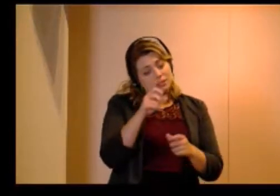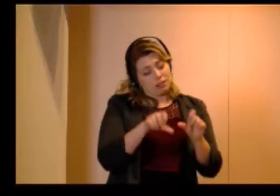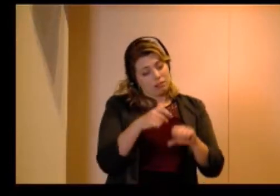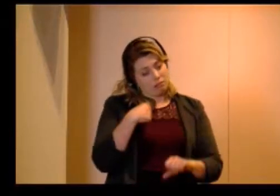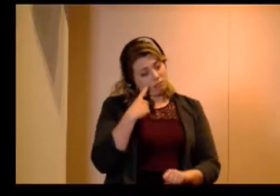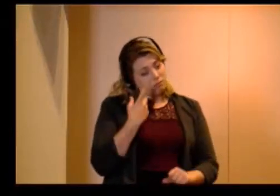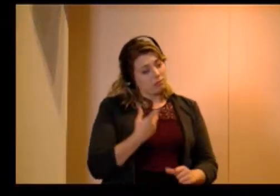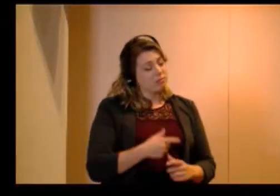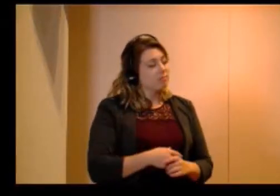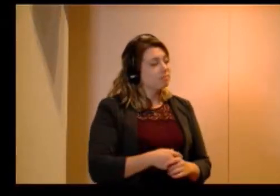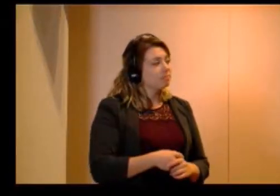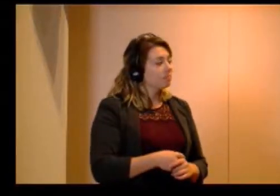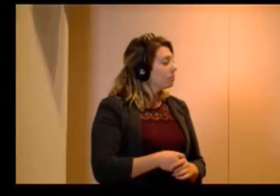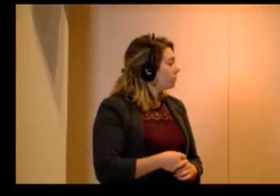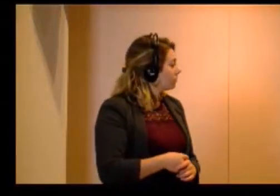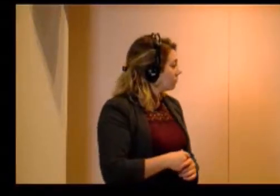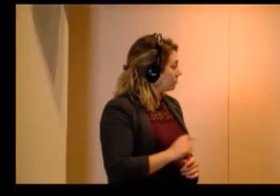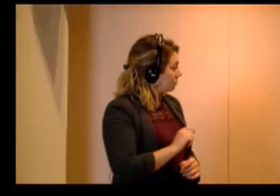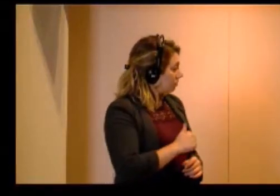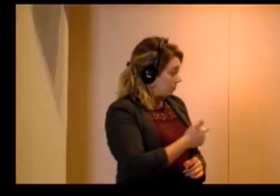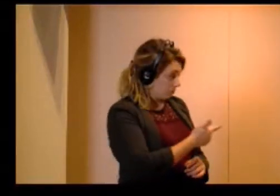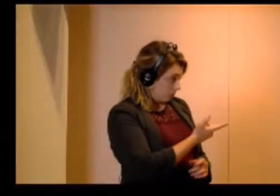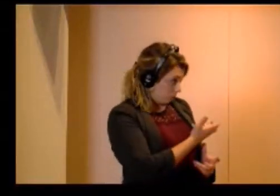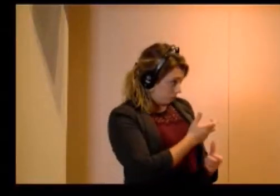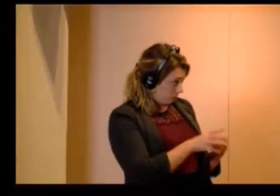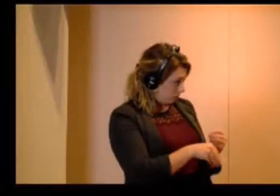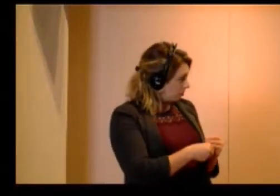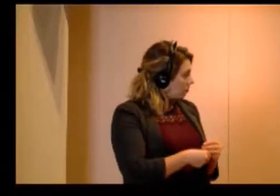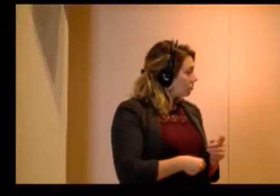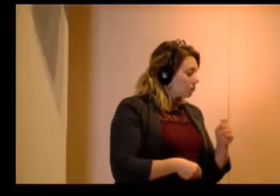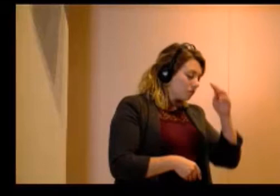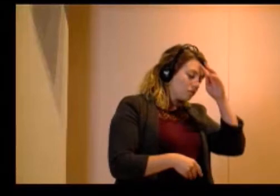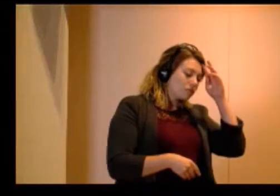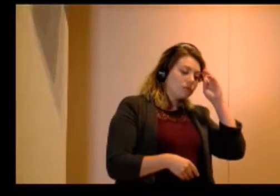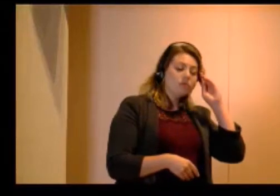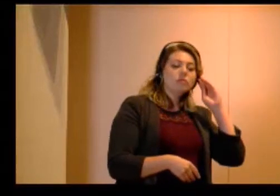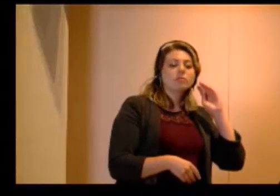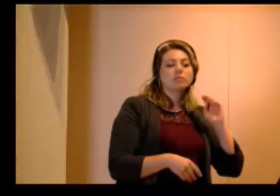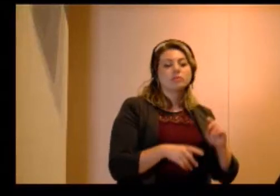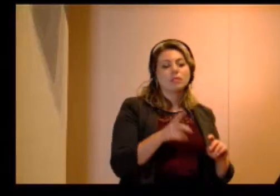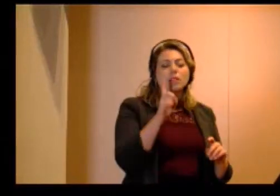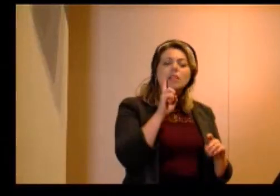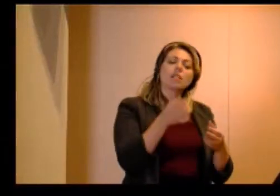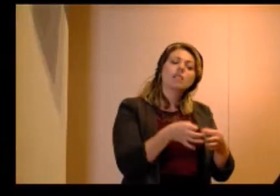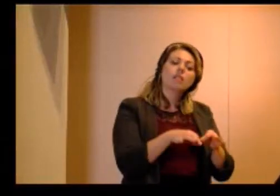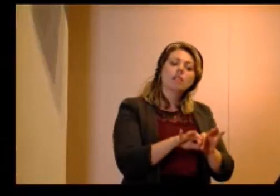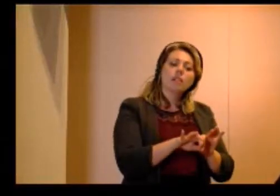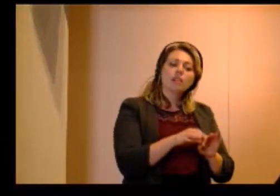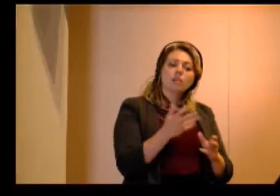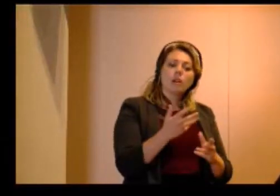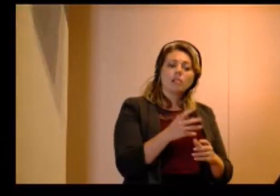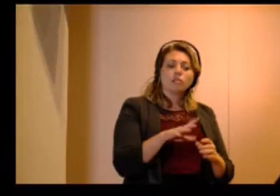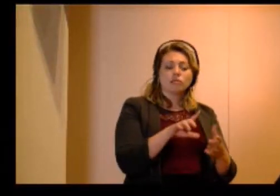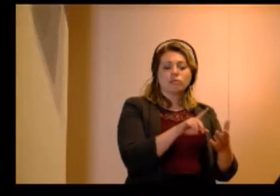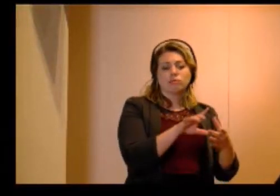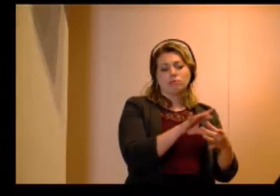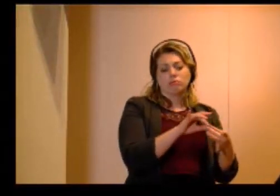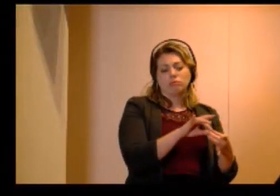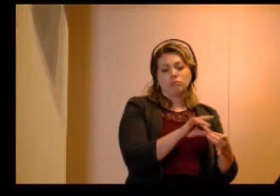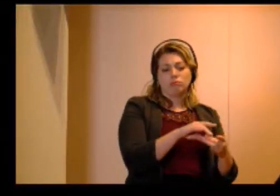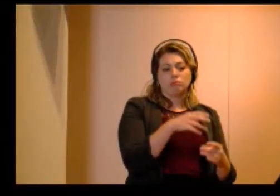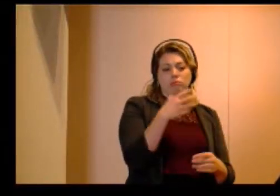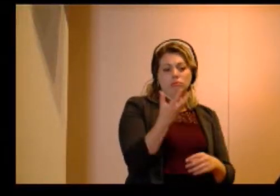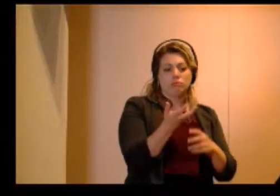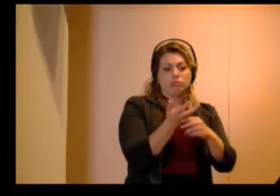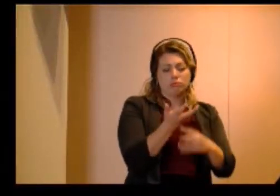Anything to add on your end? I think it's also important to note that the metadata is also a hook to